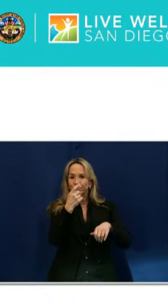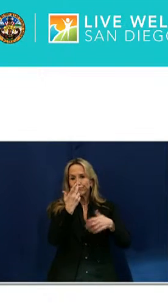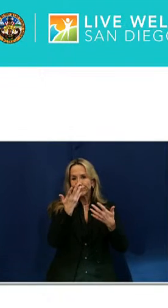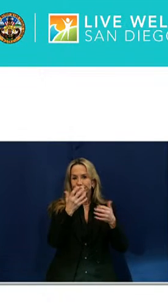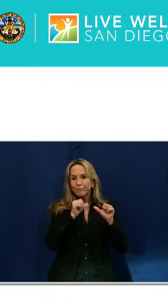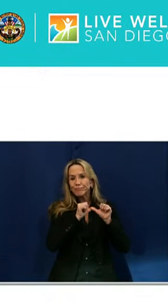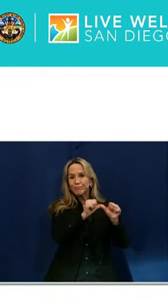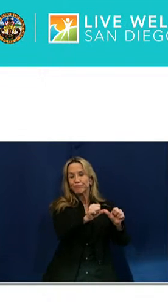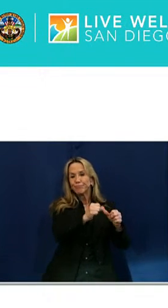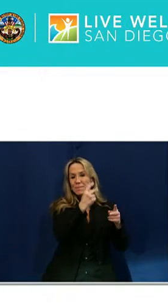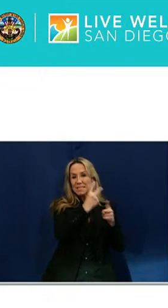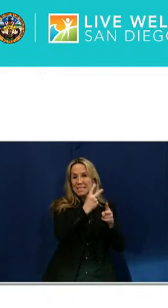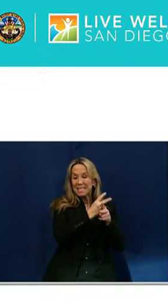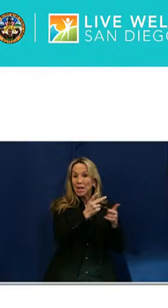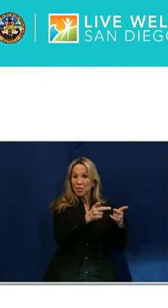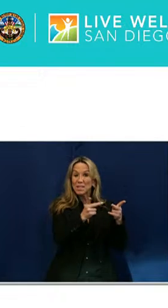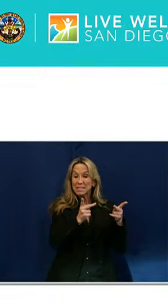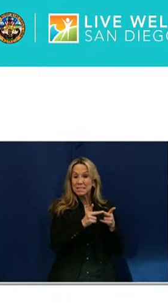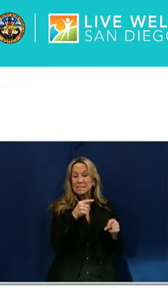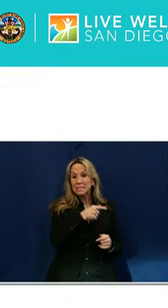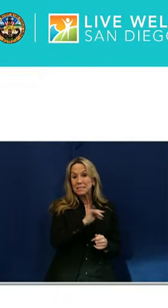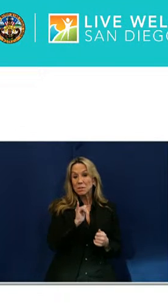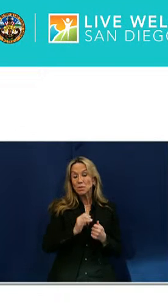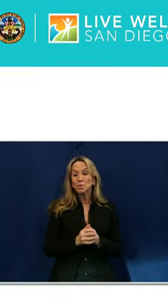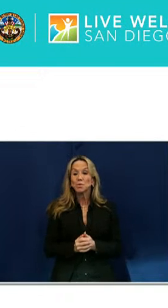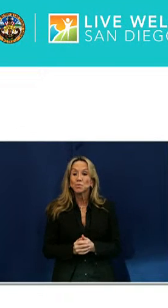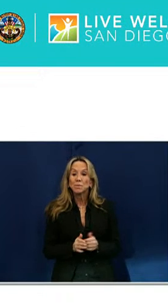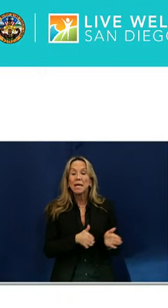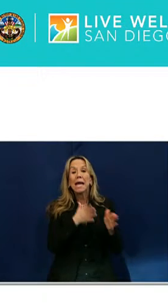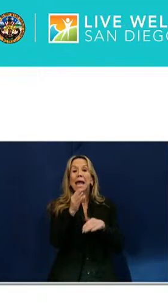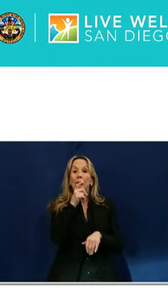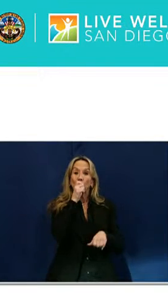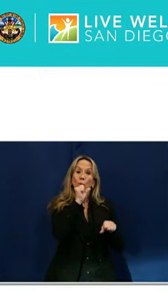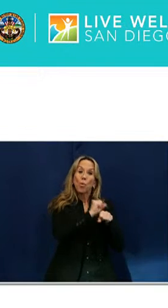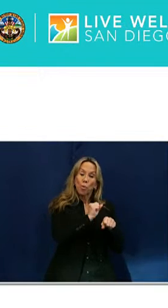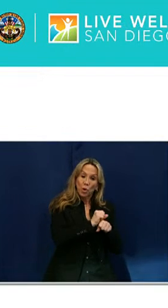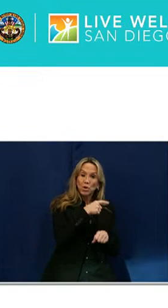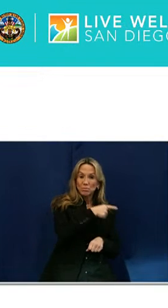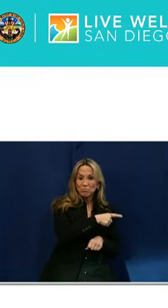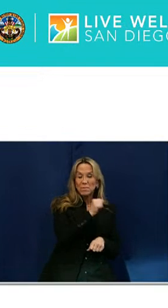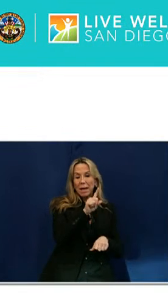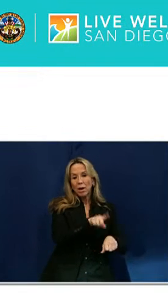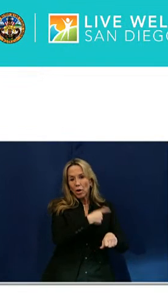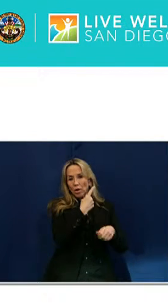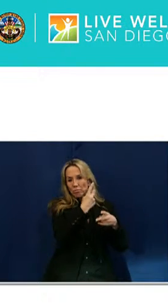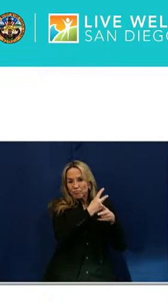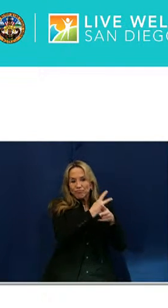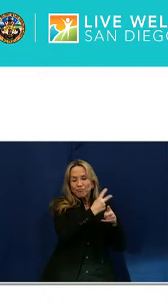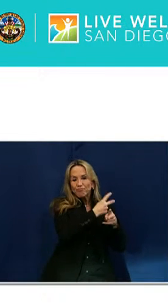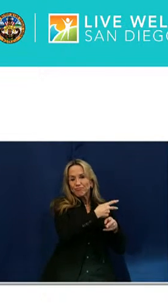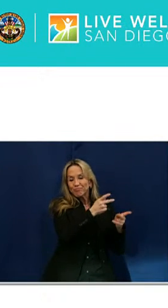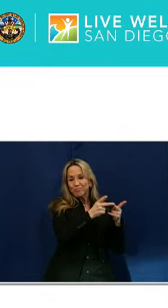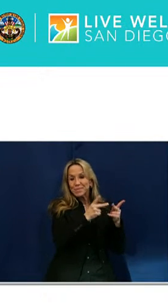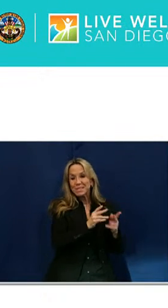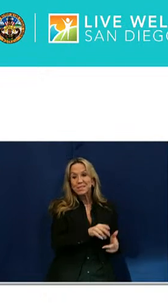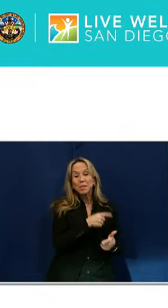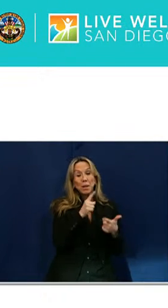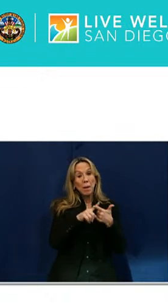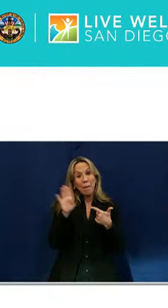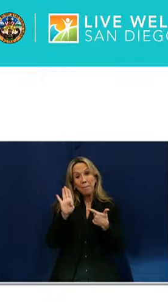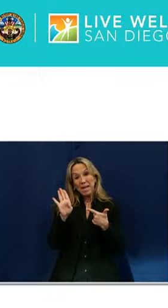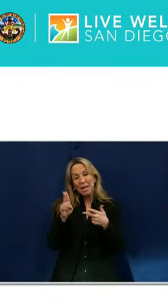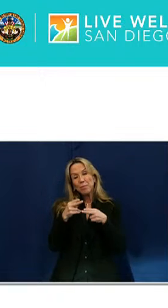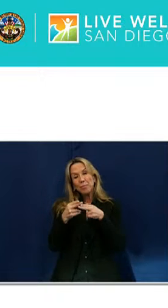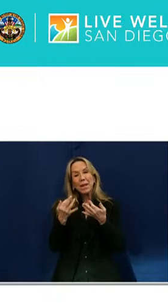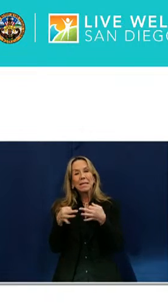And the healthcare personnel also includes staff at long-term care facilities. Then phase 1B includes essential